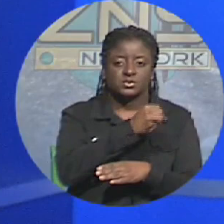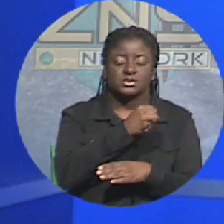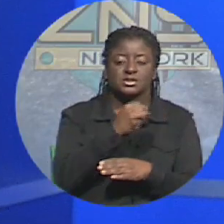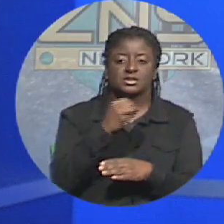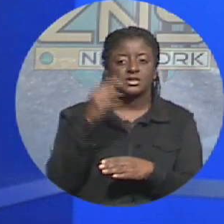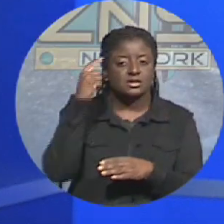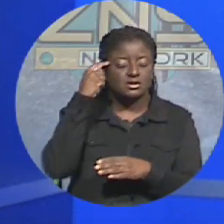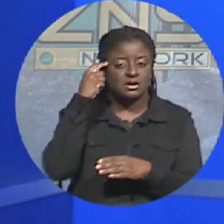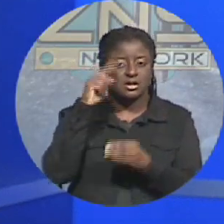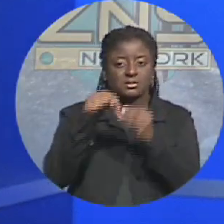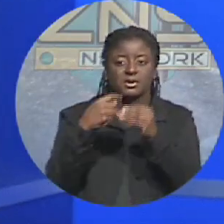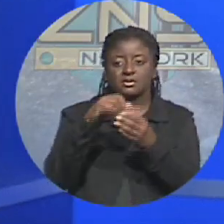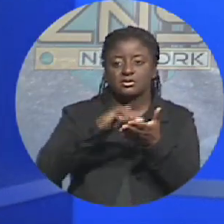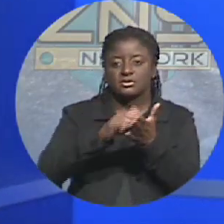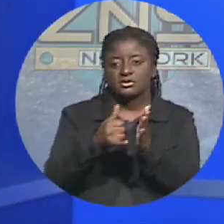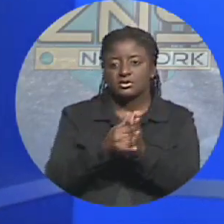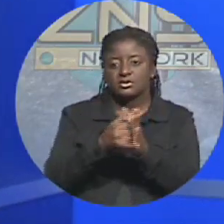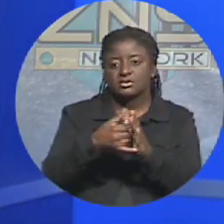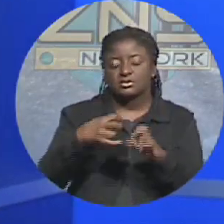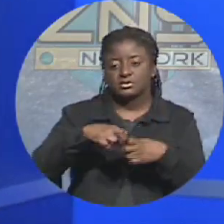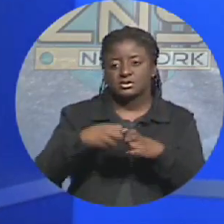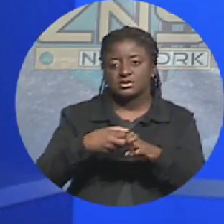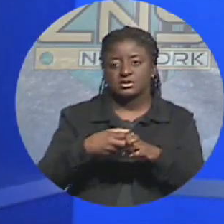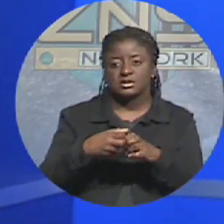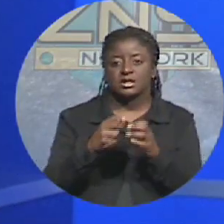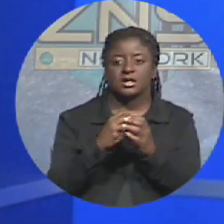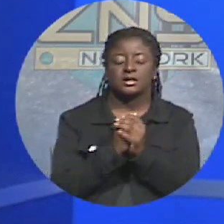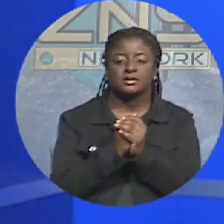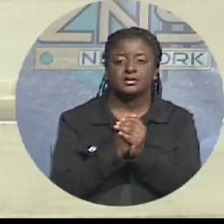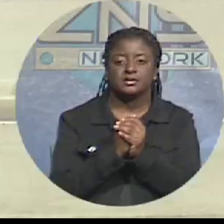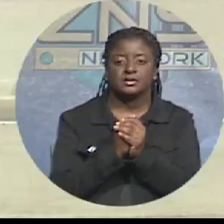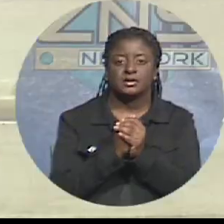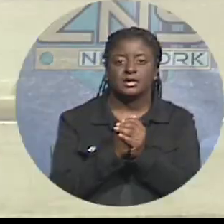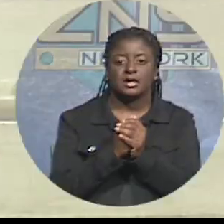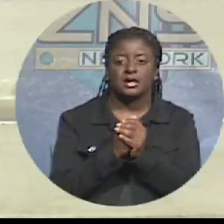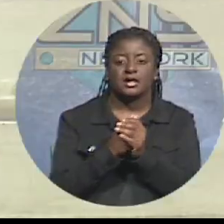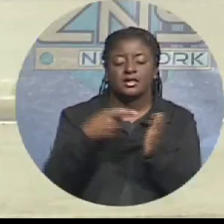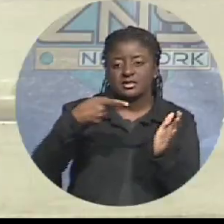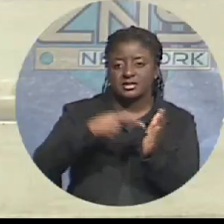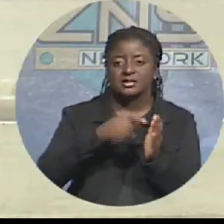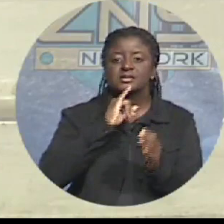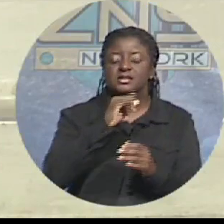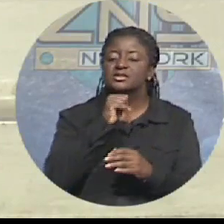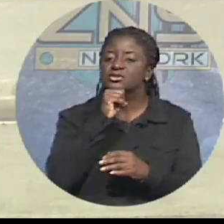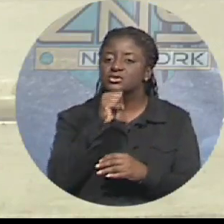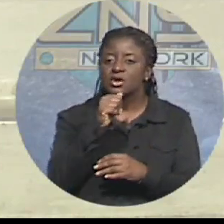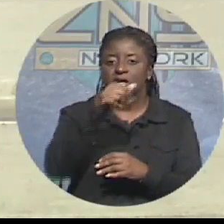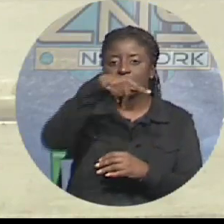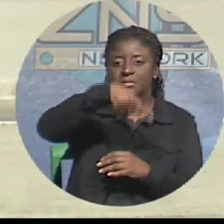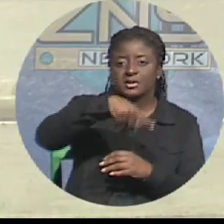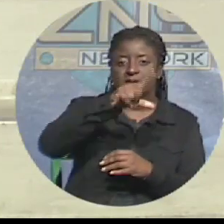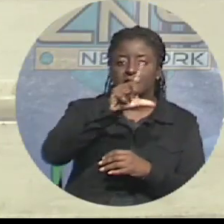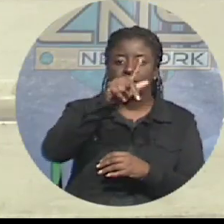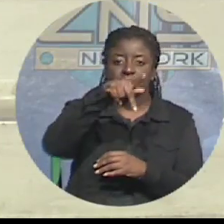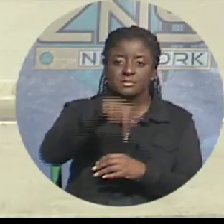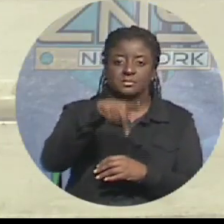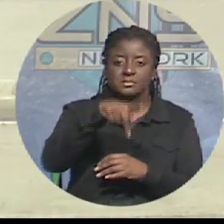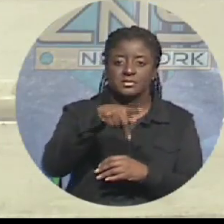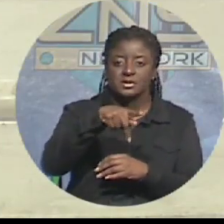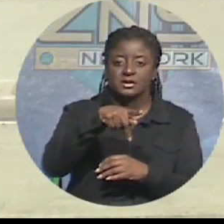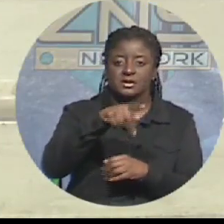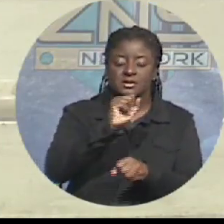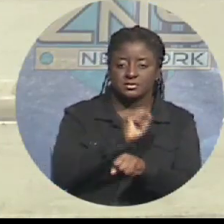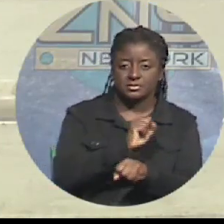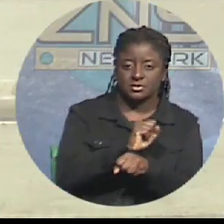focus behind the series of meetings. This is not a PLP exercise. This is not an